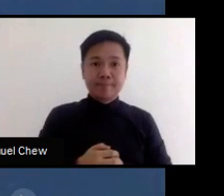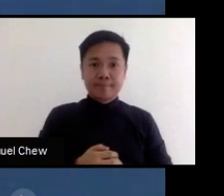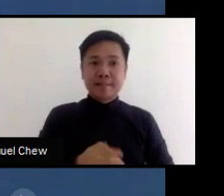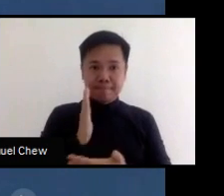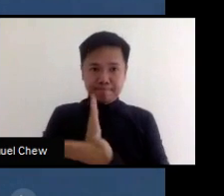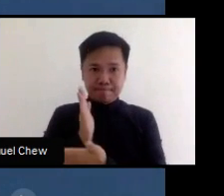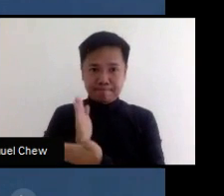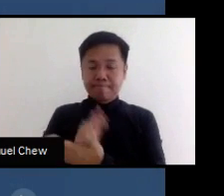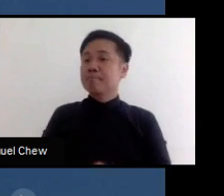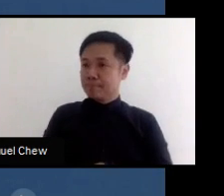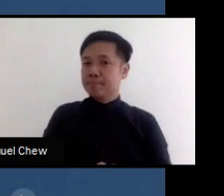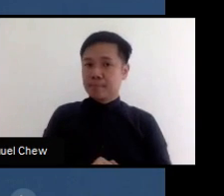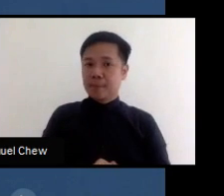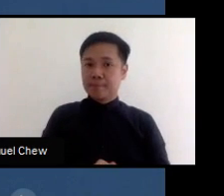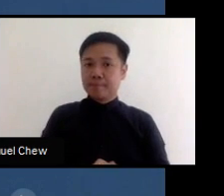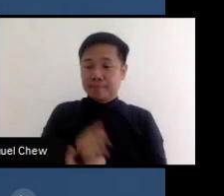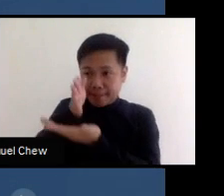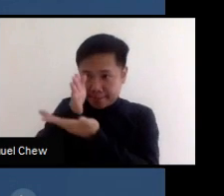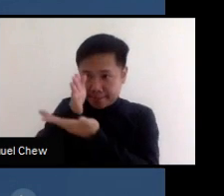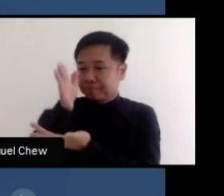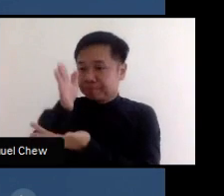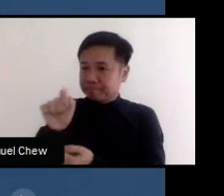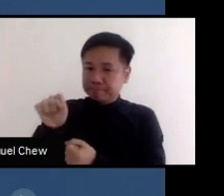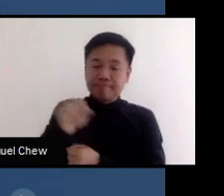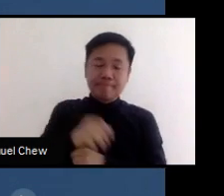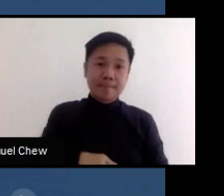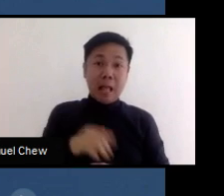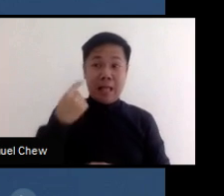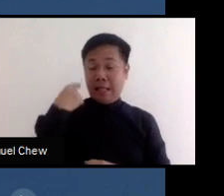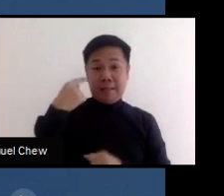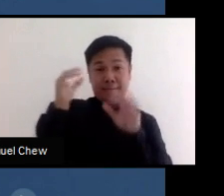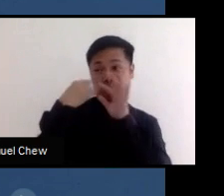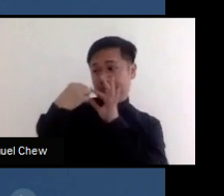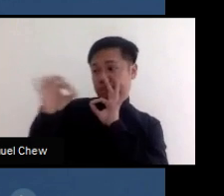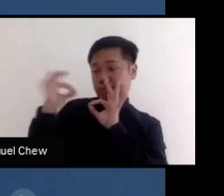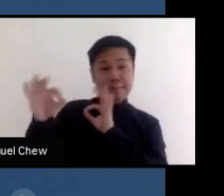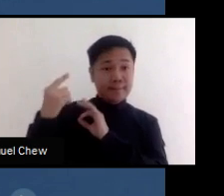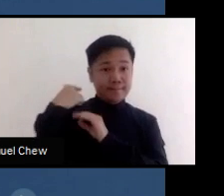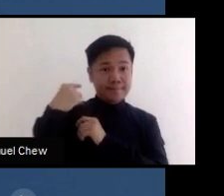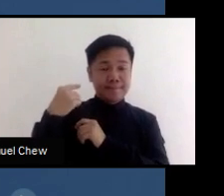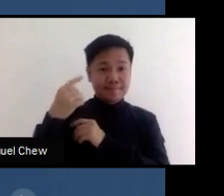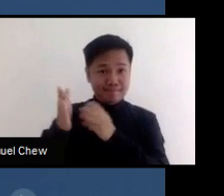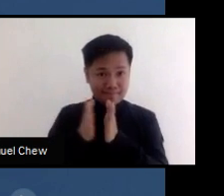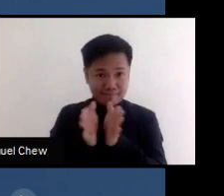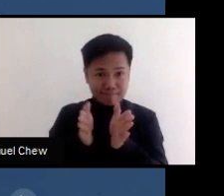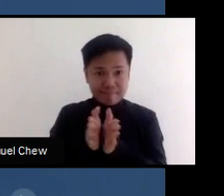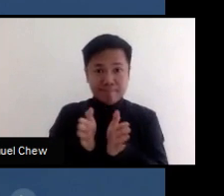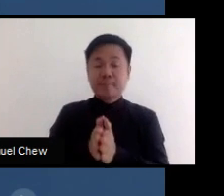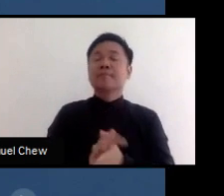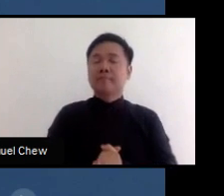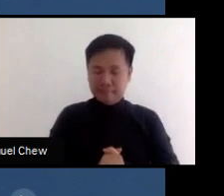I also mentioned in my remarks following your intervention. So thank